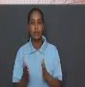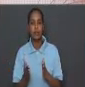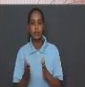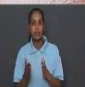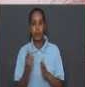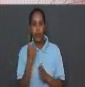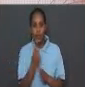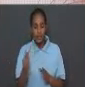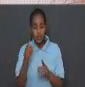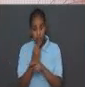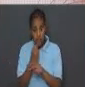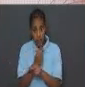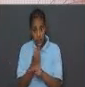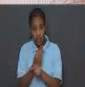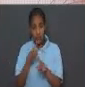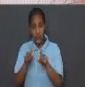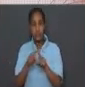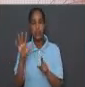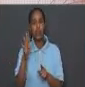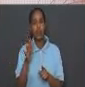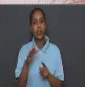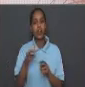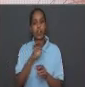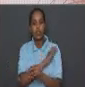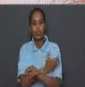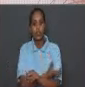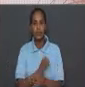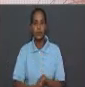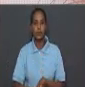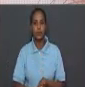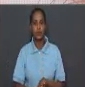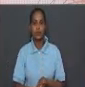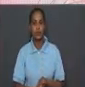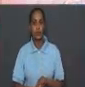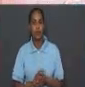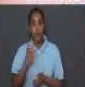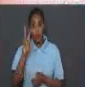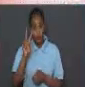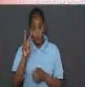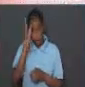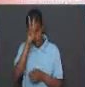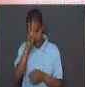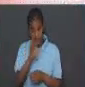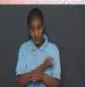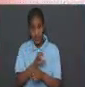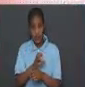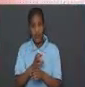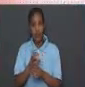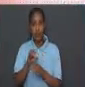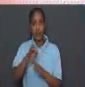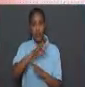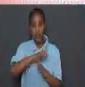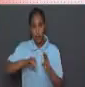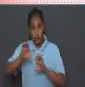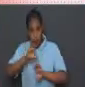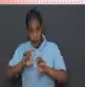electrolyte, they each create different types of energy. A voltaic cell